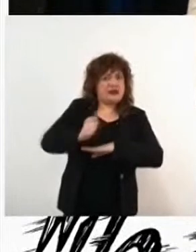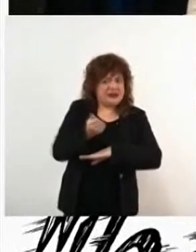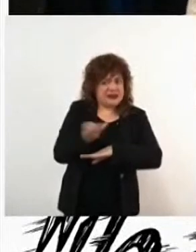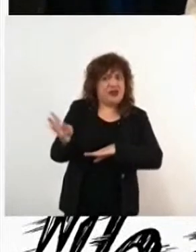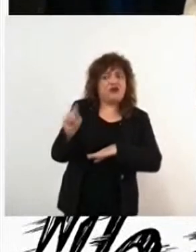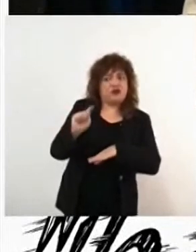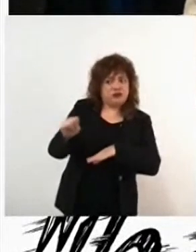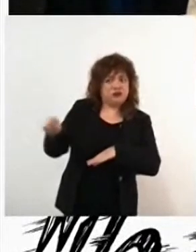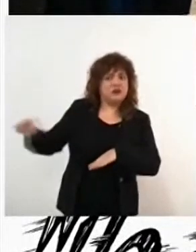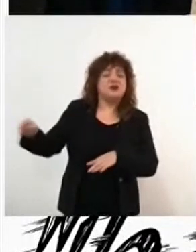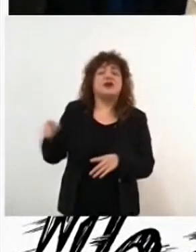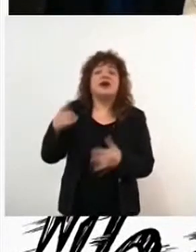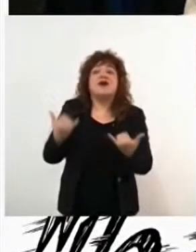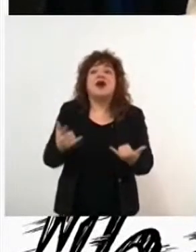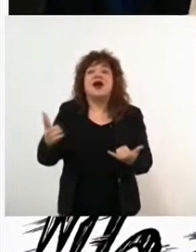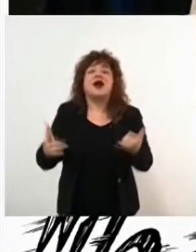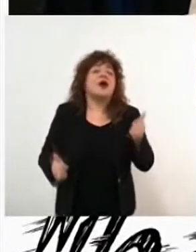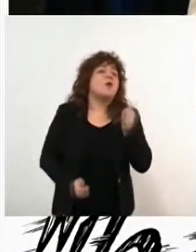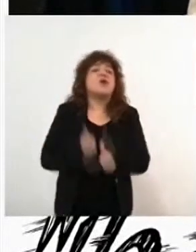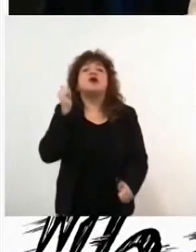excited about?